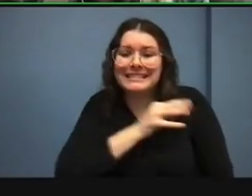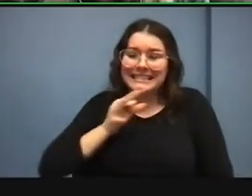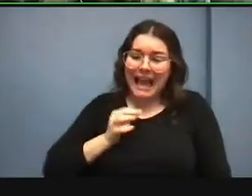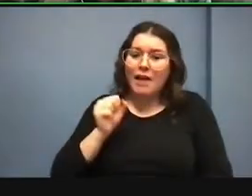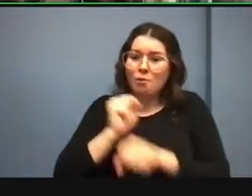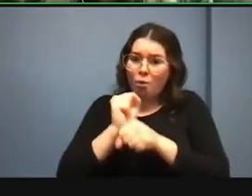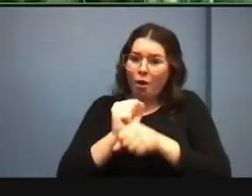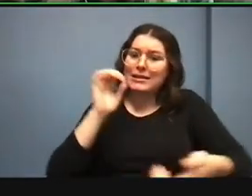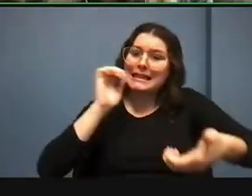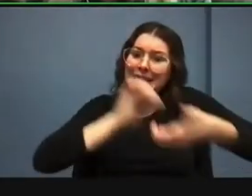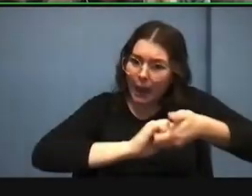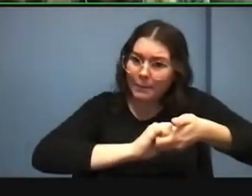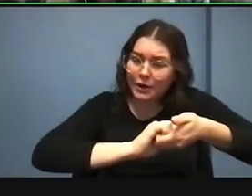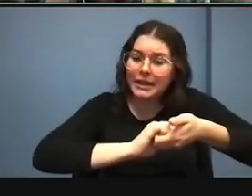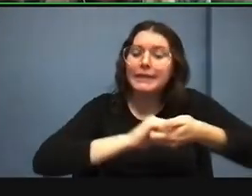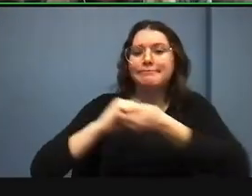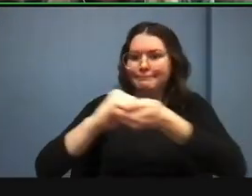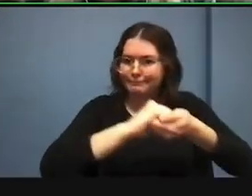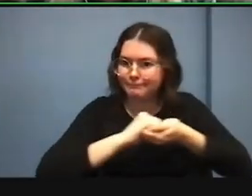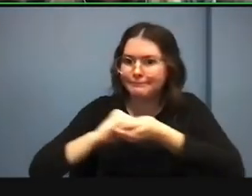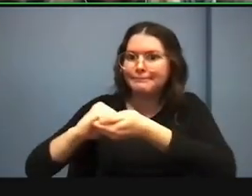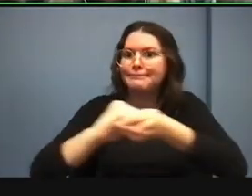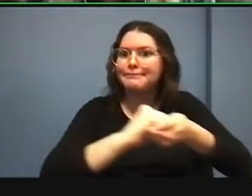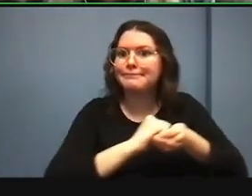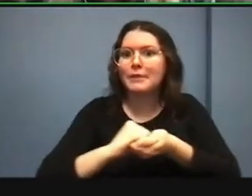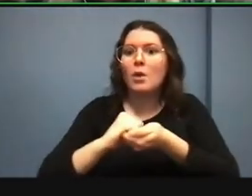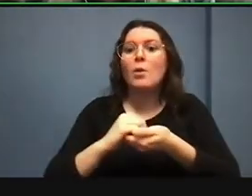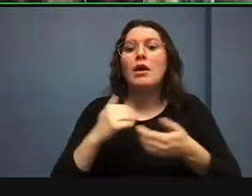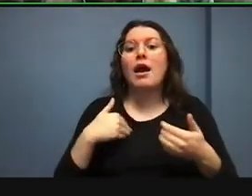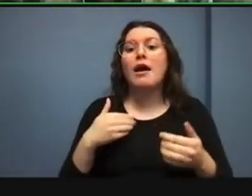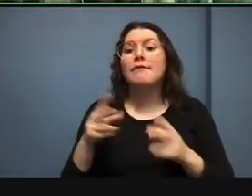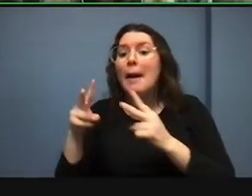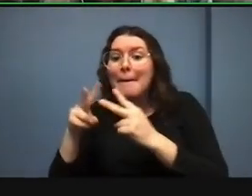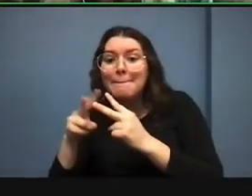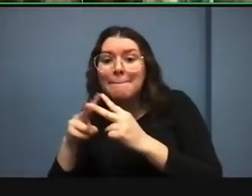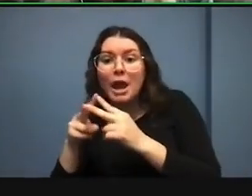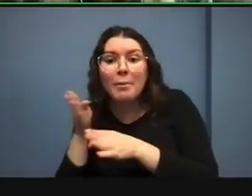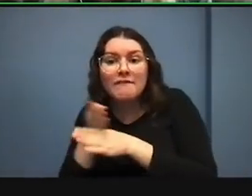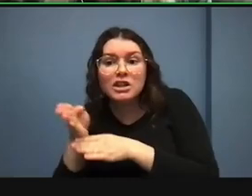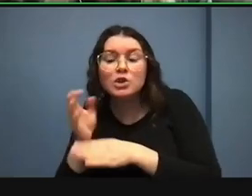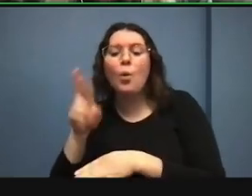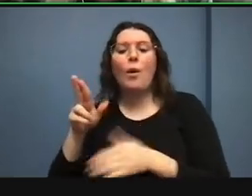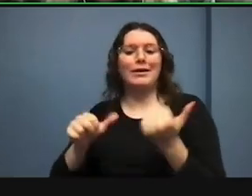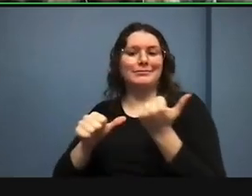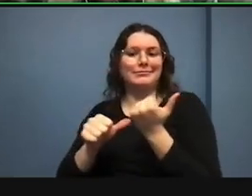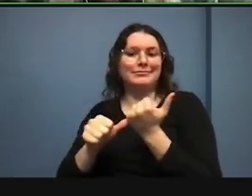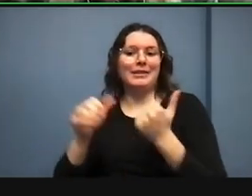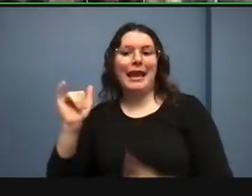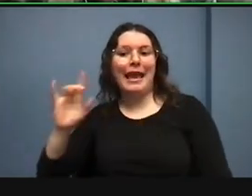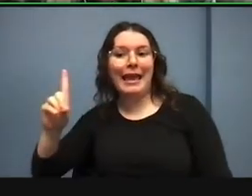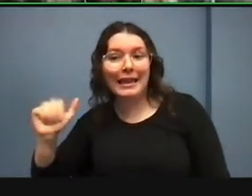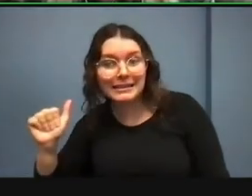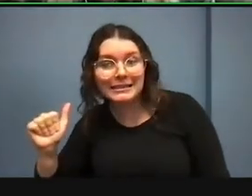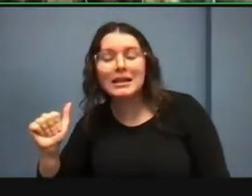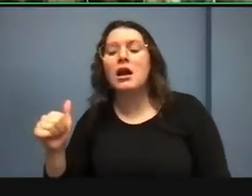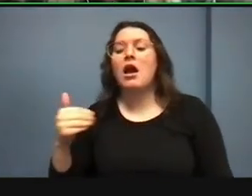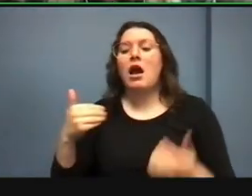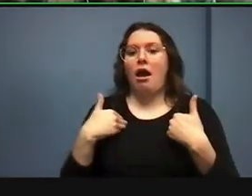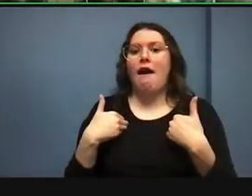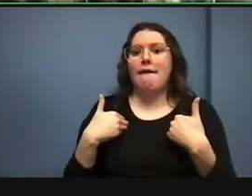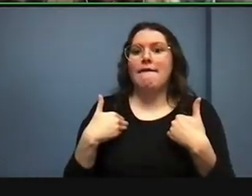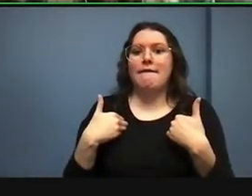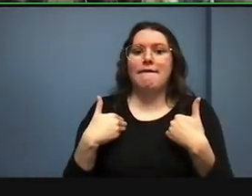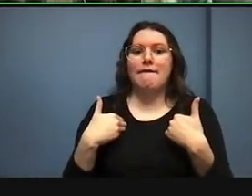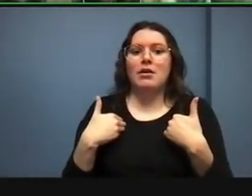collaboratively together. We have paraprofessionals or aides in classrooms. We have lots of related